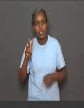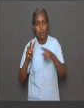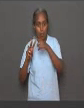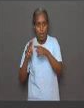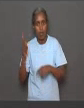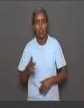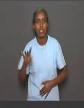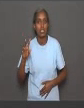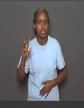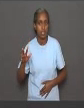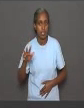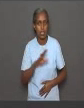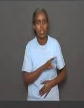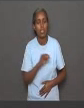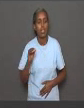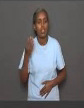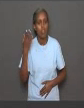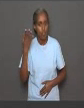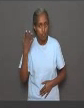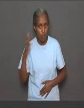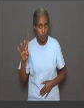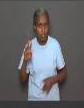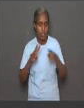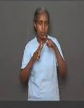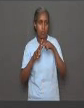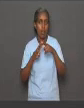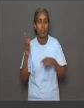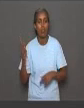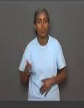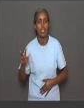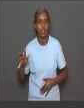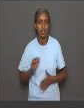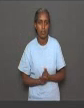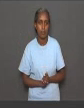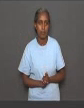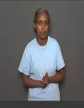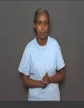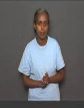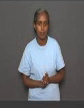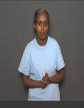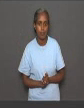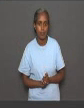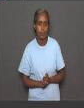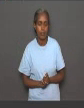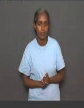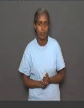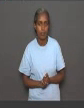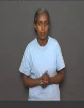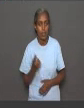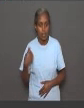8 pi over 3 and 14 pi over 3.